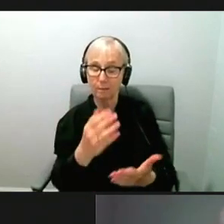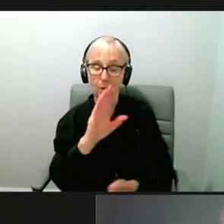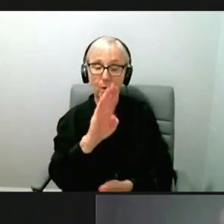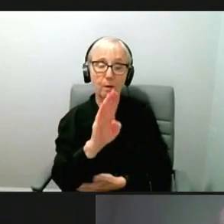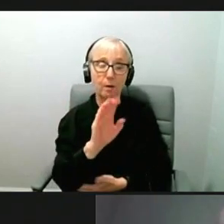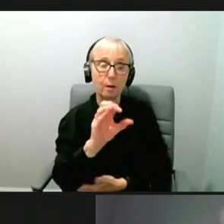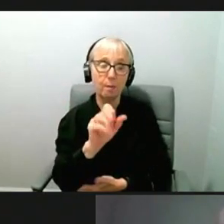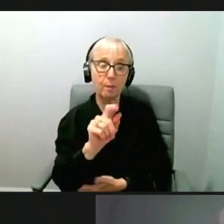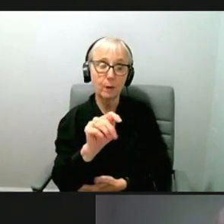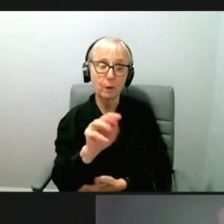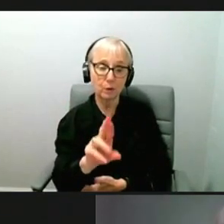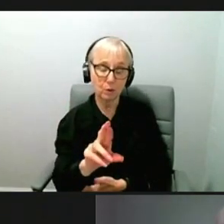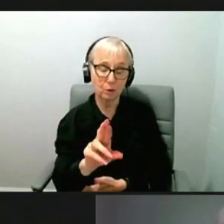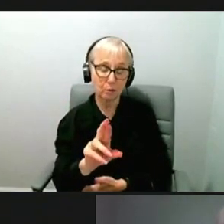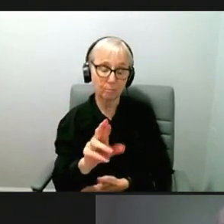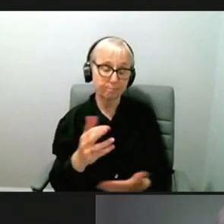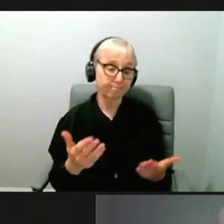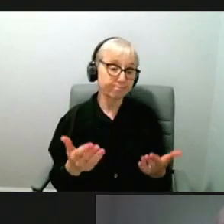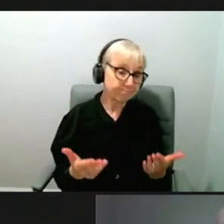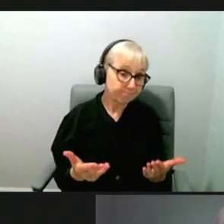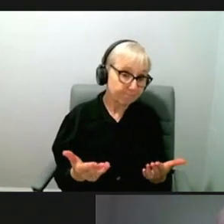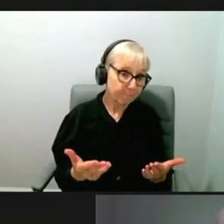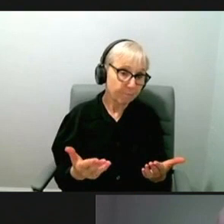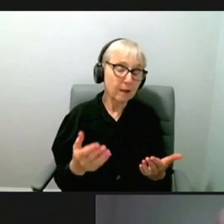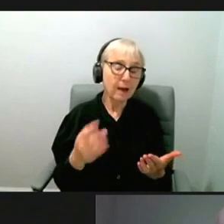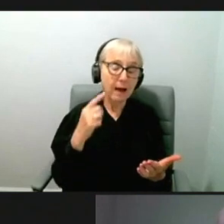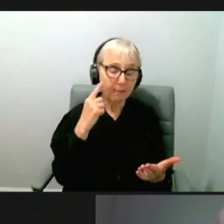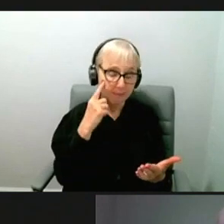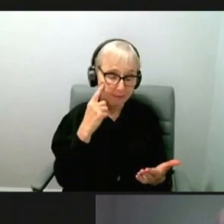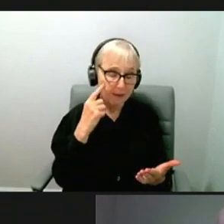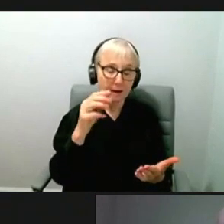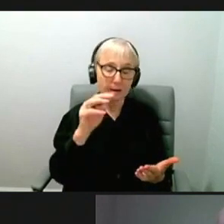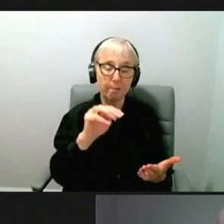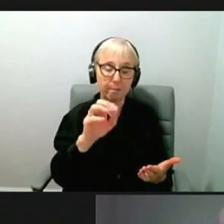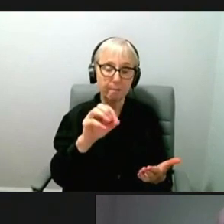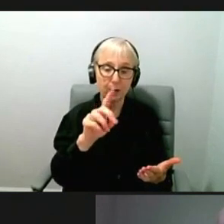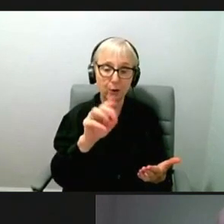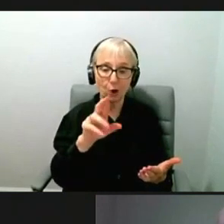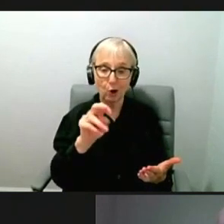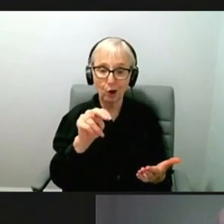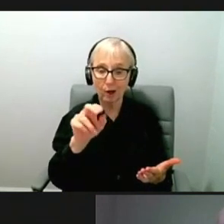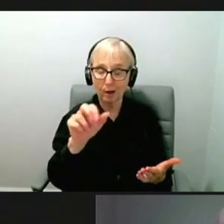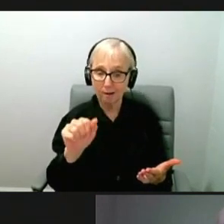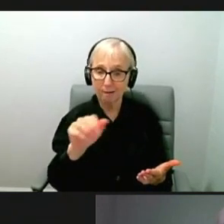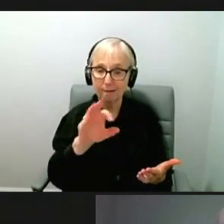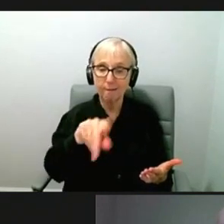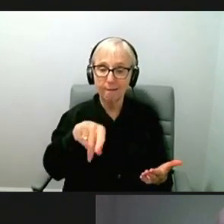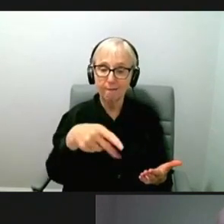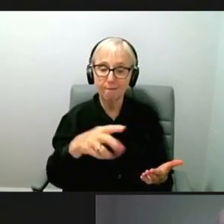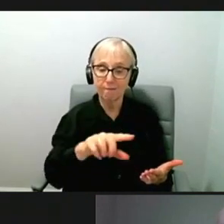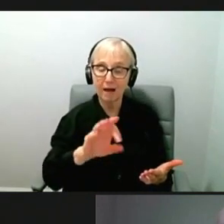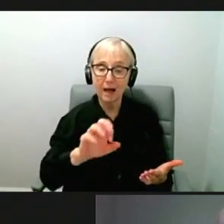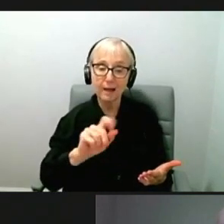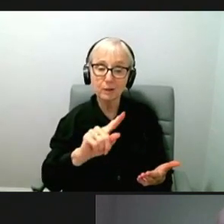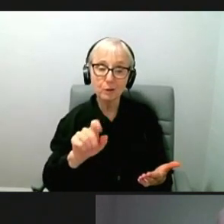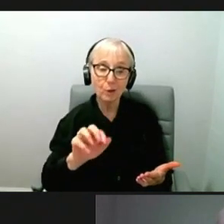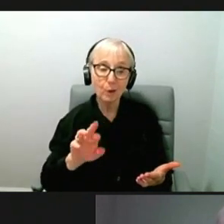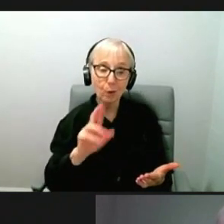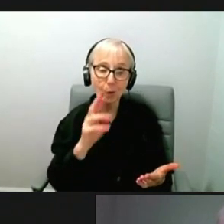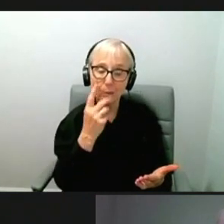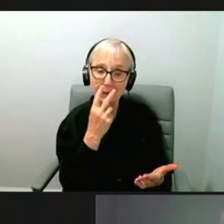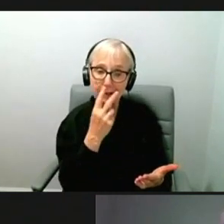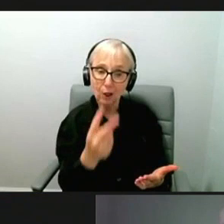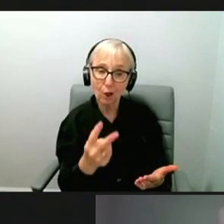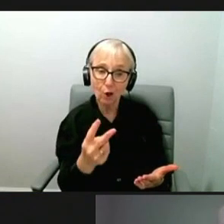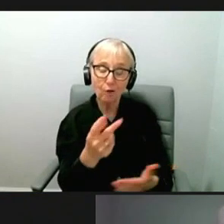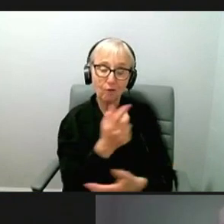imagine that Moderna and other Pfizer will be looking at boosters for